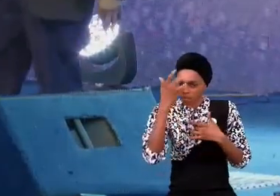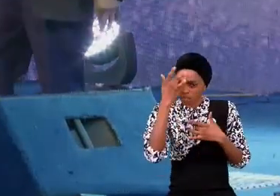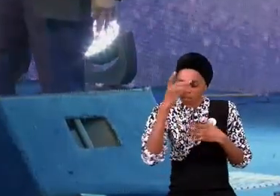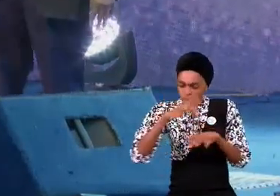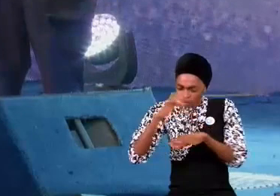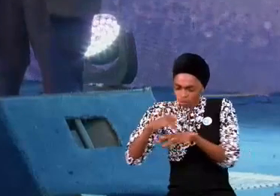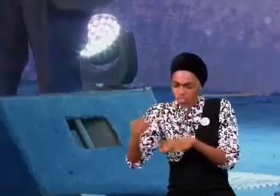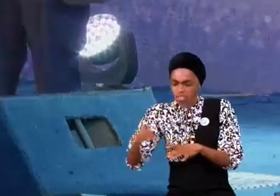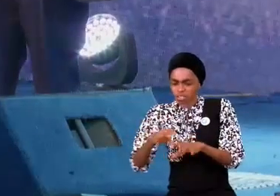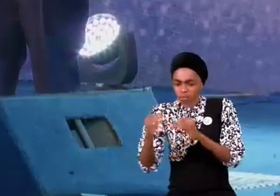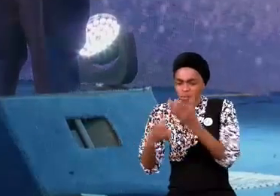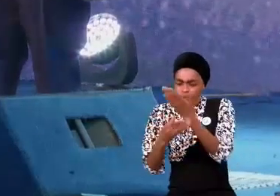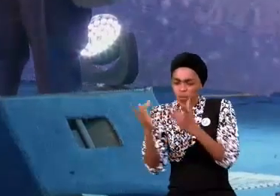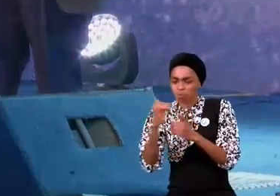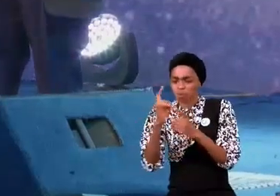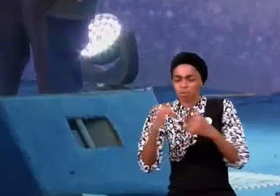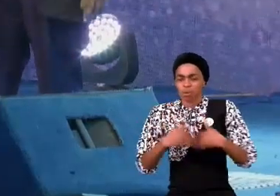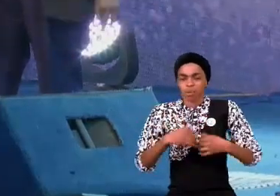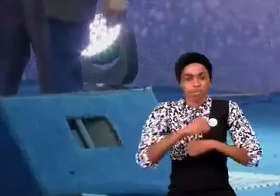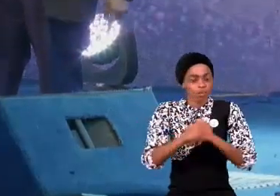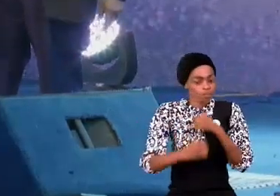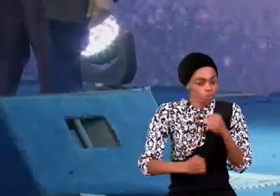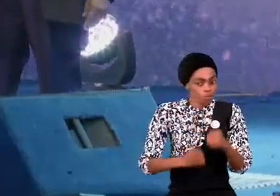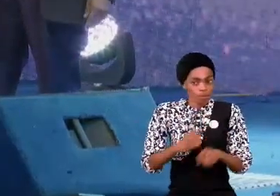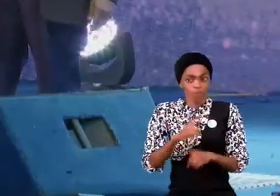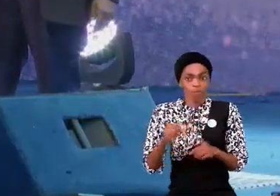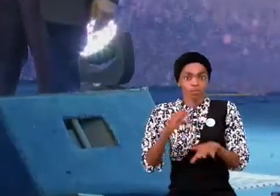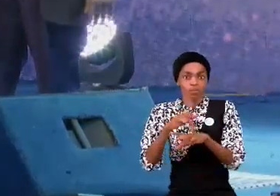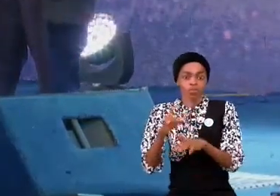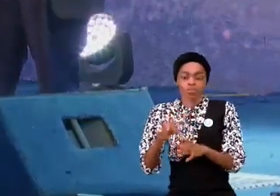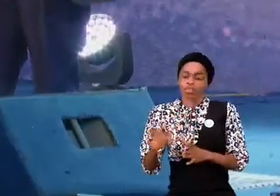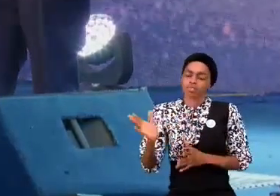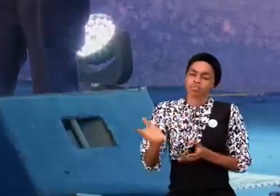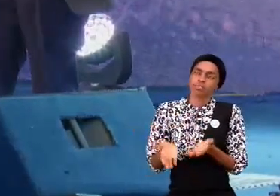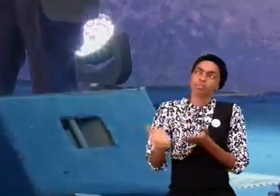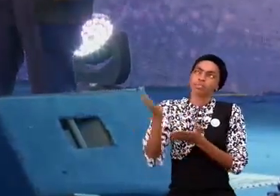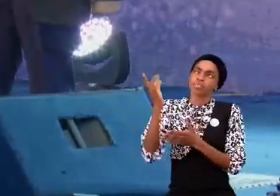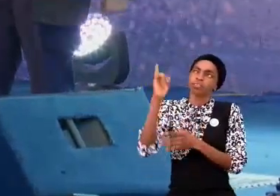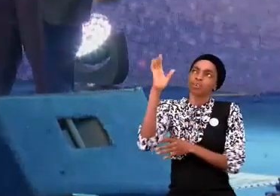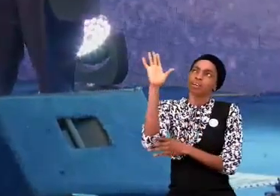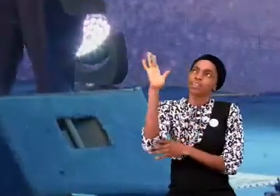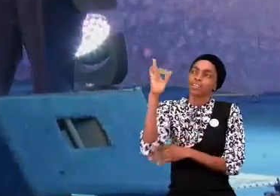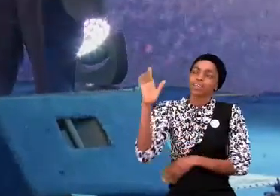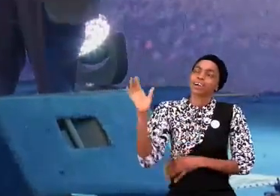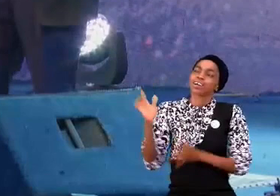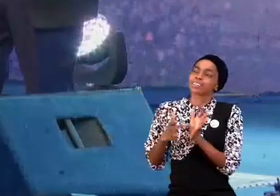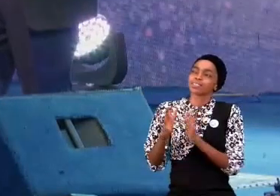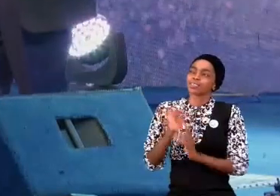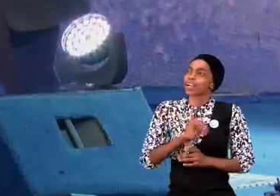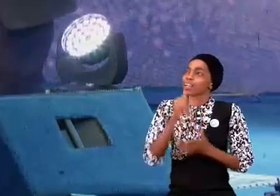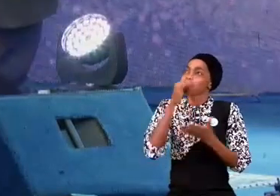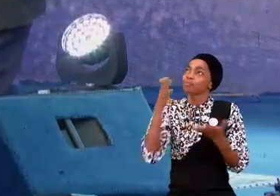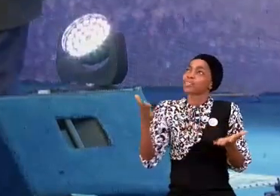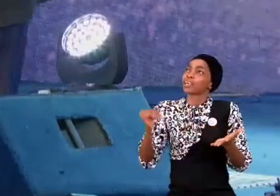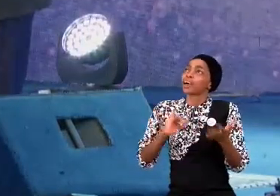raise up there and you say, I'm here, I have a load of sickness, a load of infirmity,